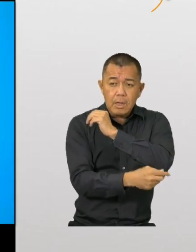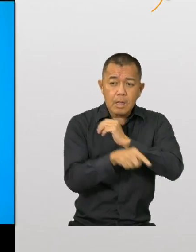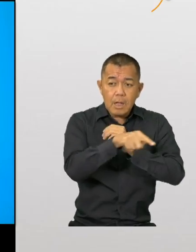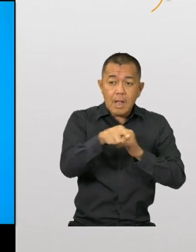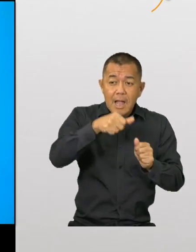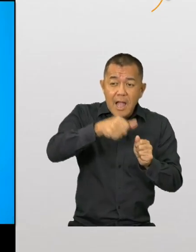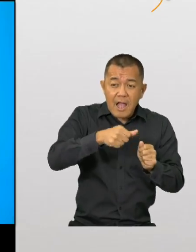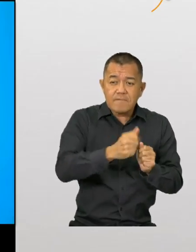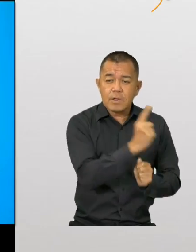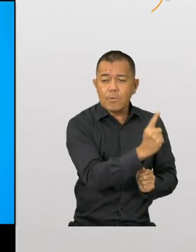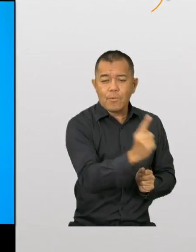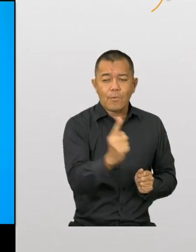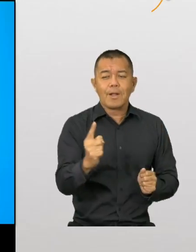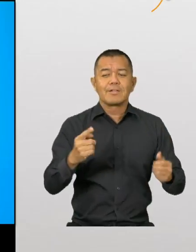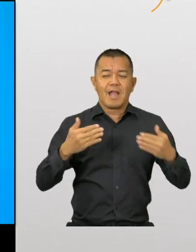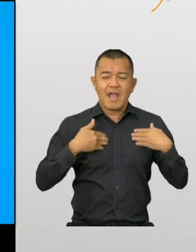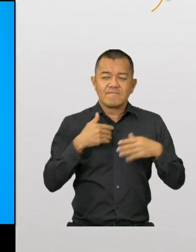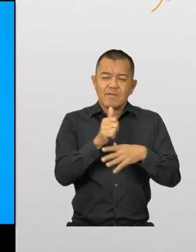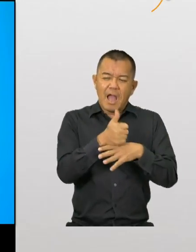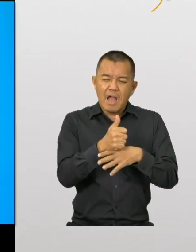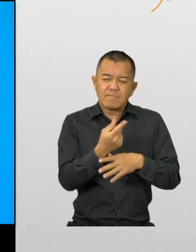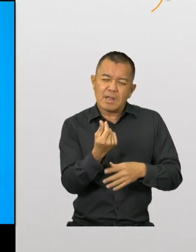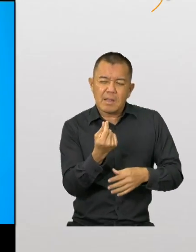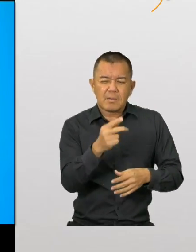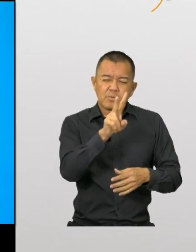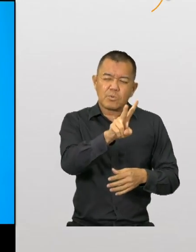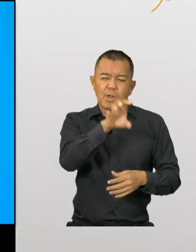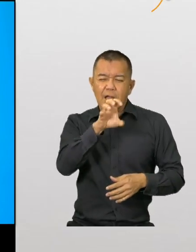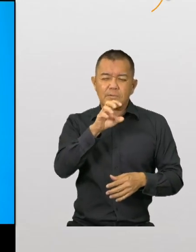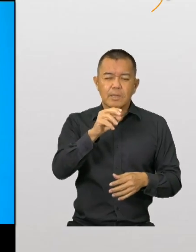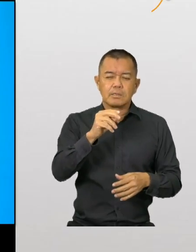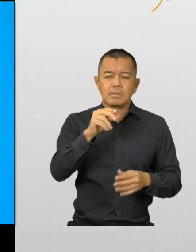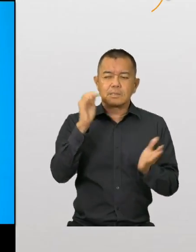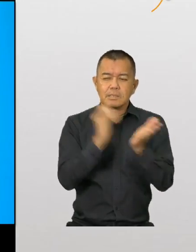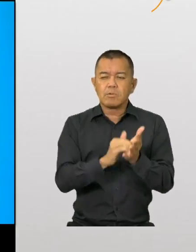average $200,000 of wealth in his or her HDB flat.